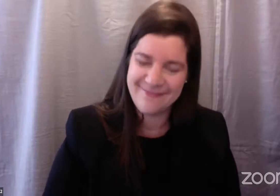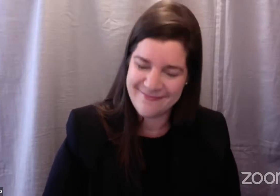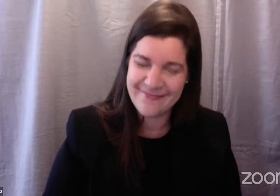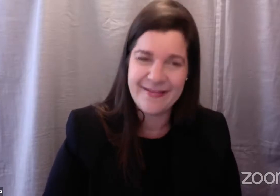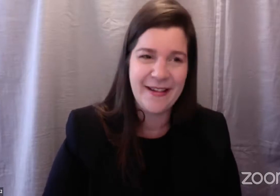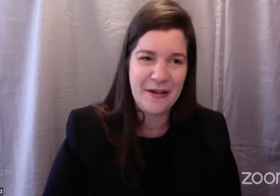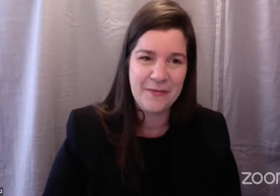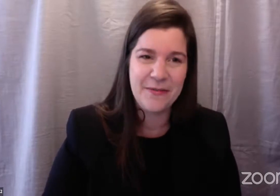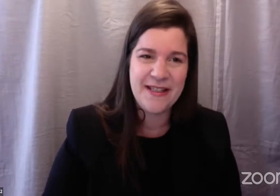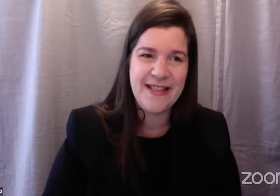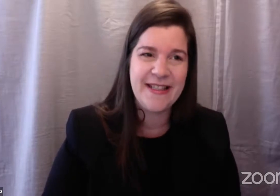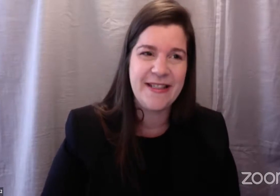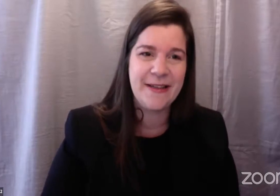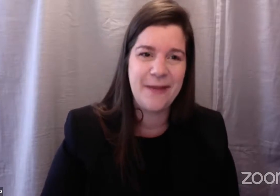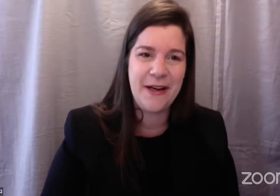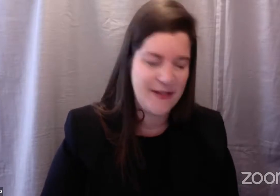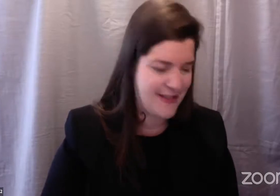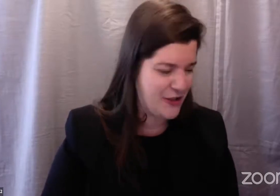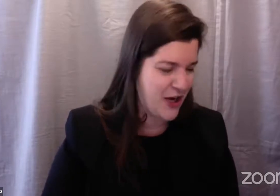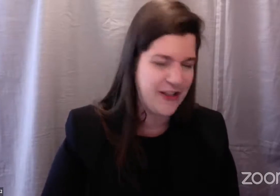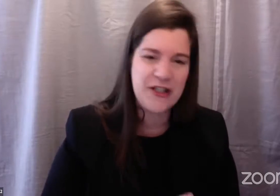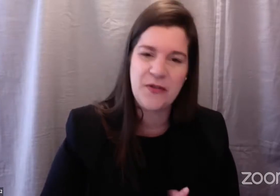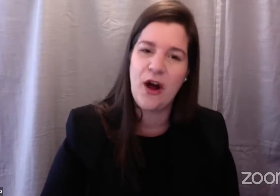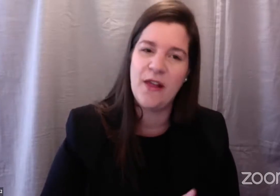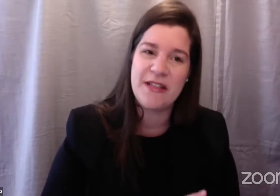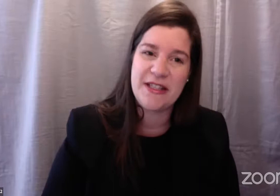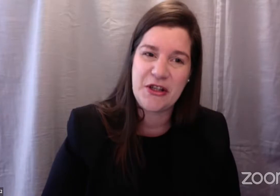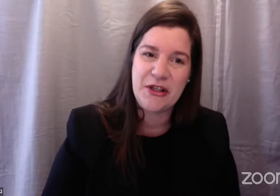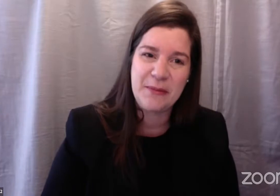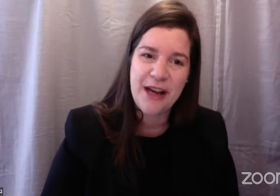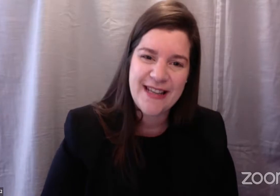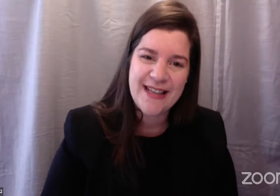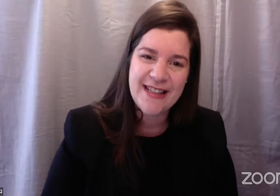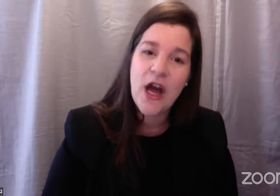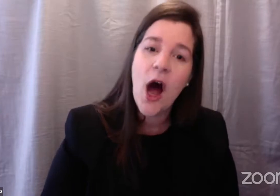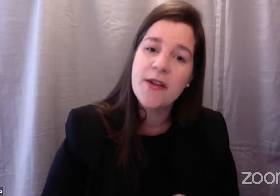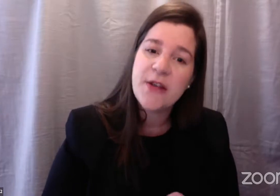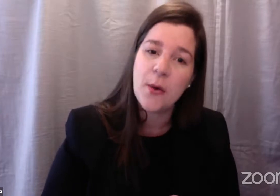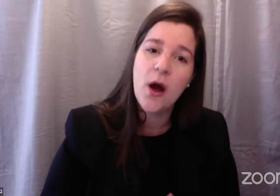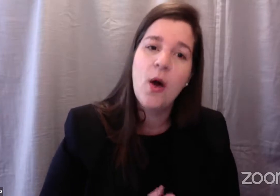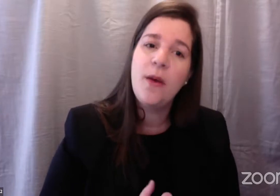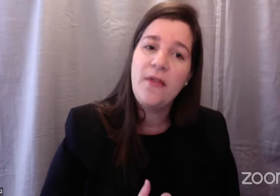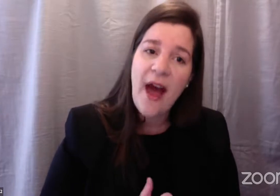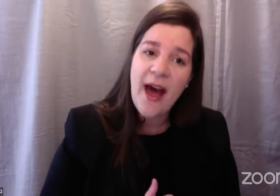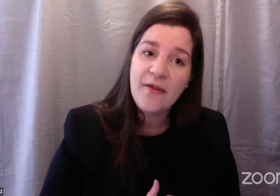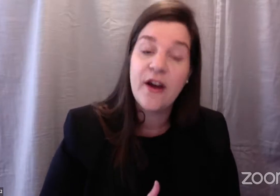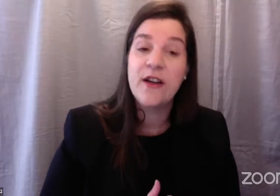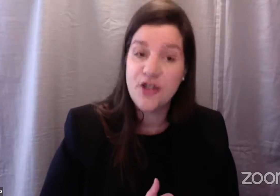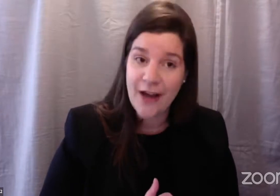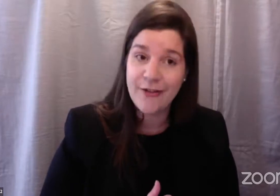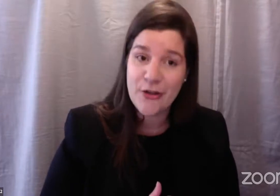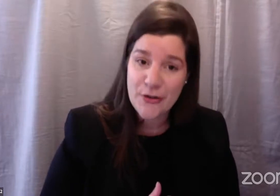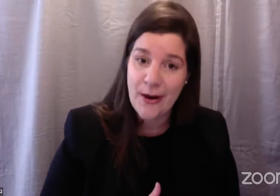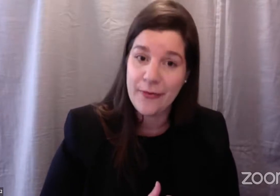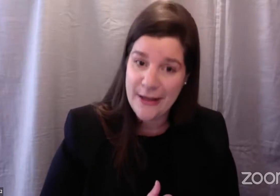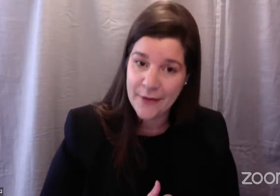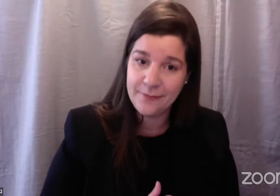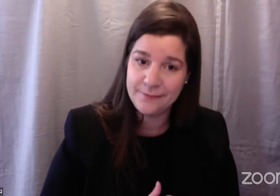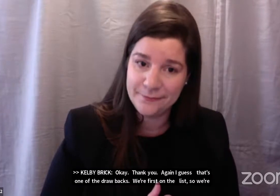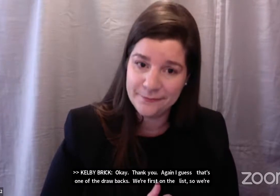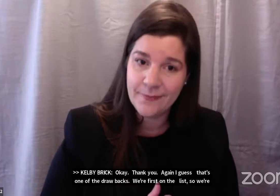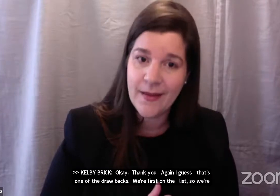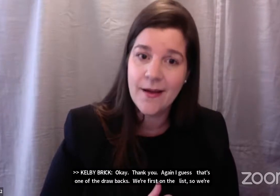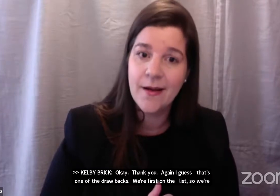has presented benefits and challenges for all of us. It's a learning process. So we've had various challenges throughout the